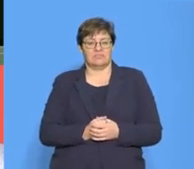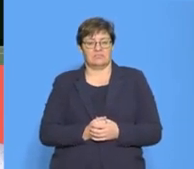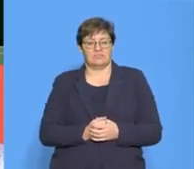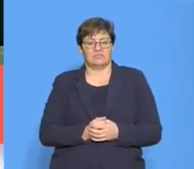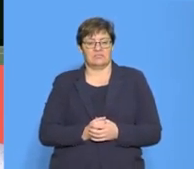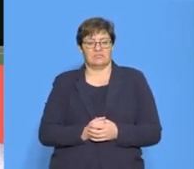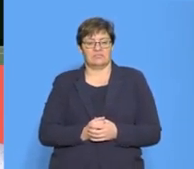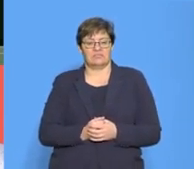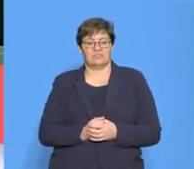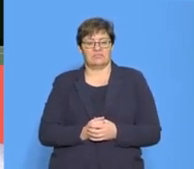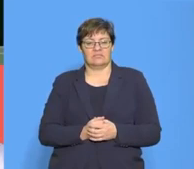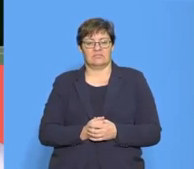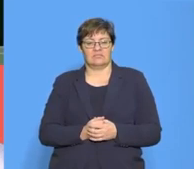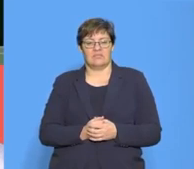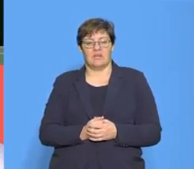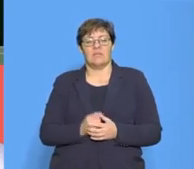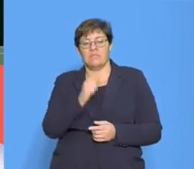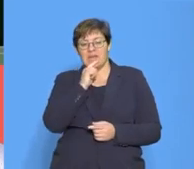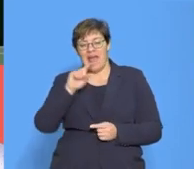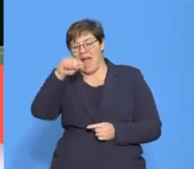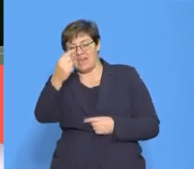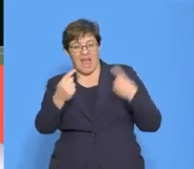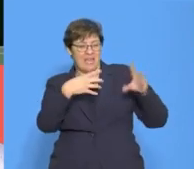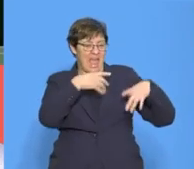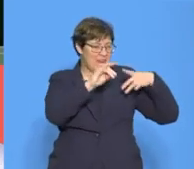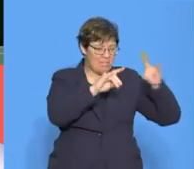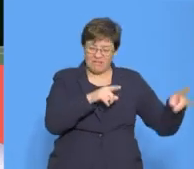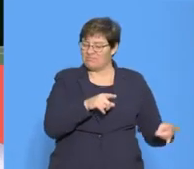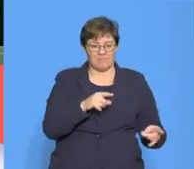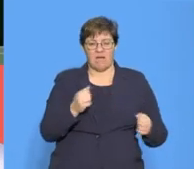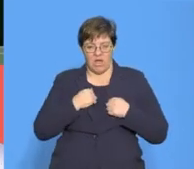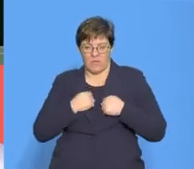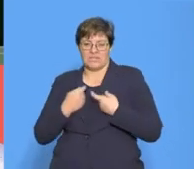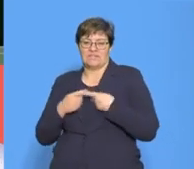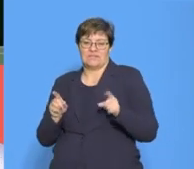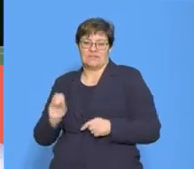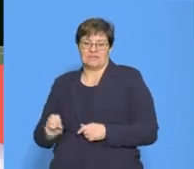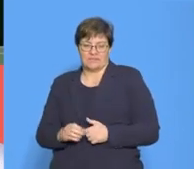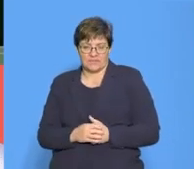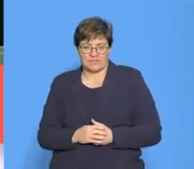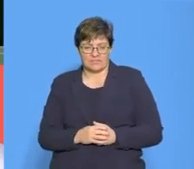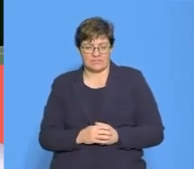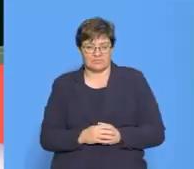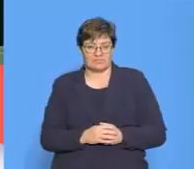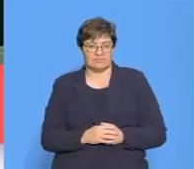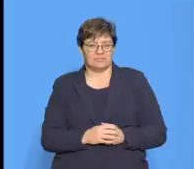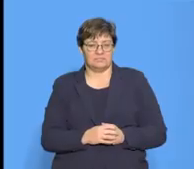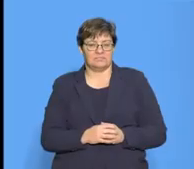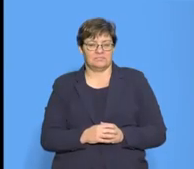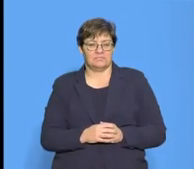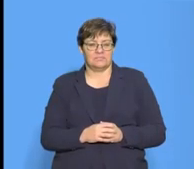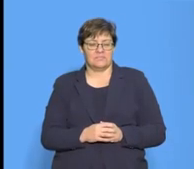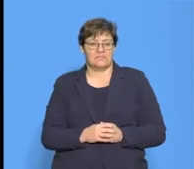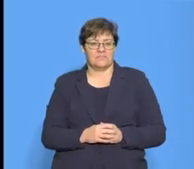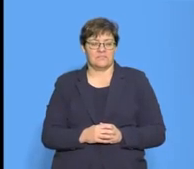that basically is different to if we have a look at the rest of the animal kingdom.